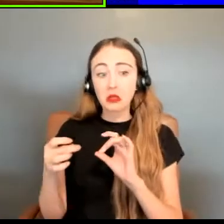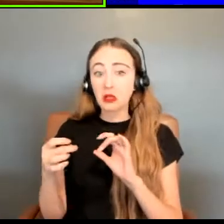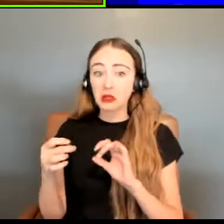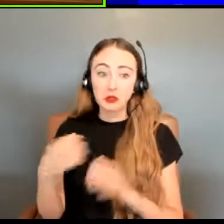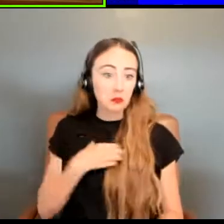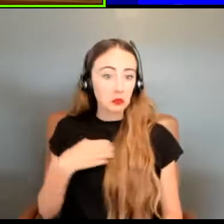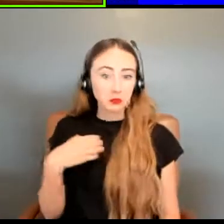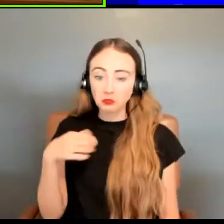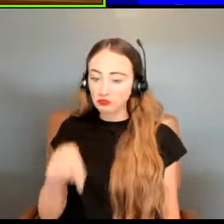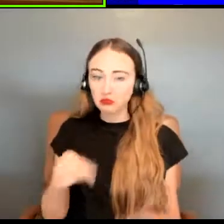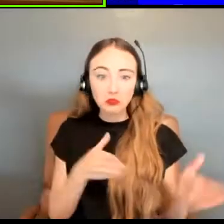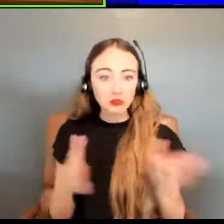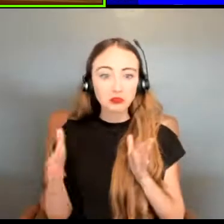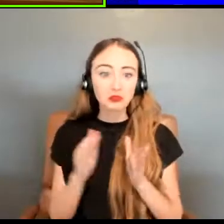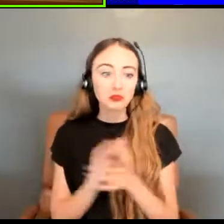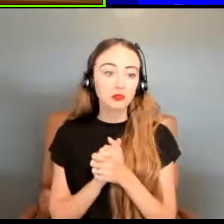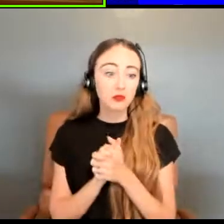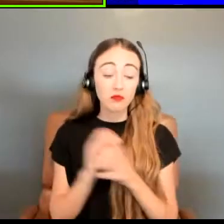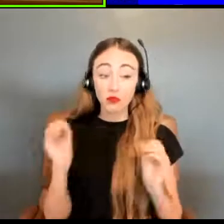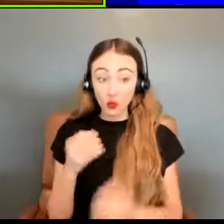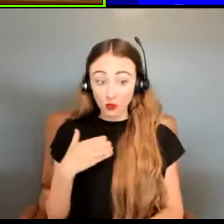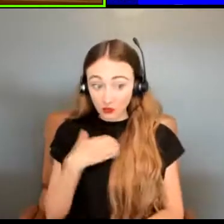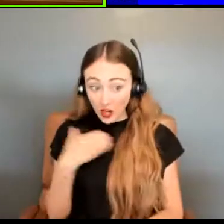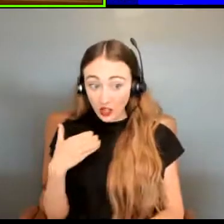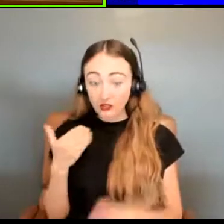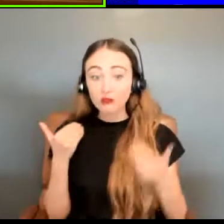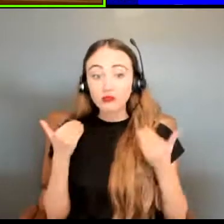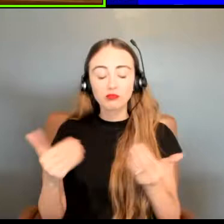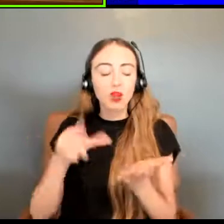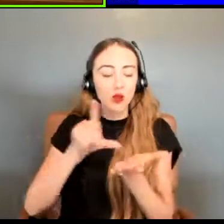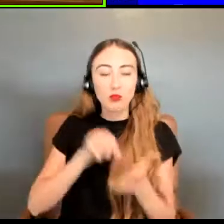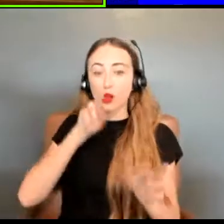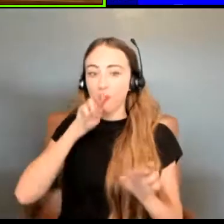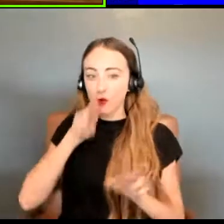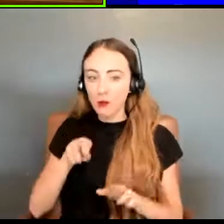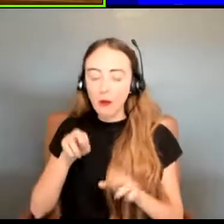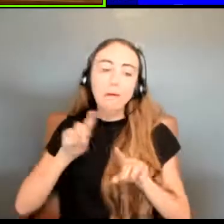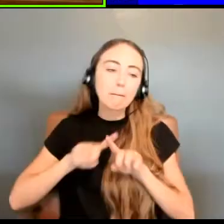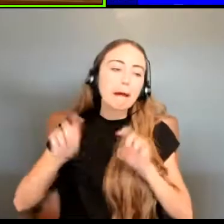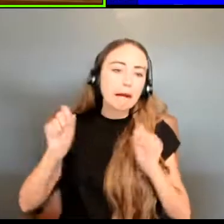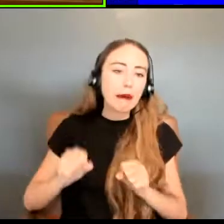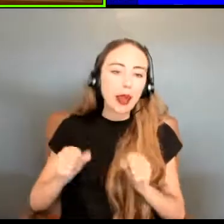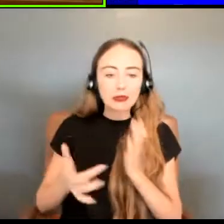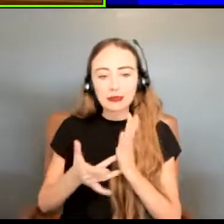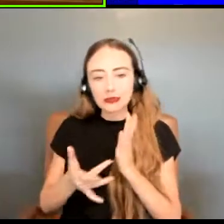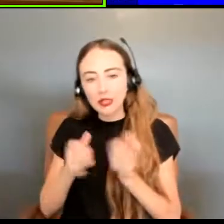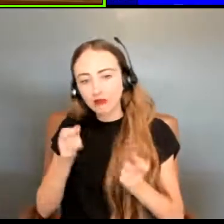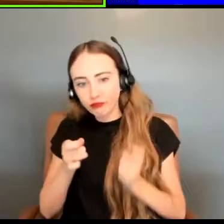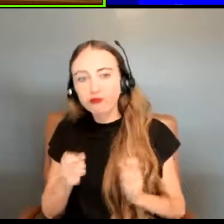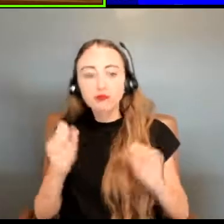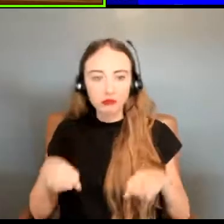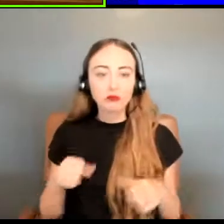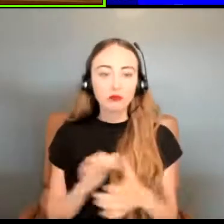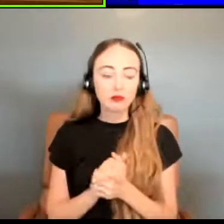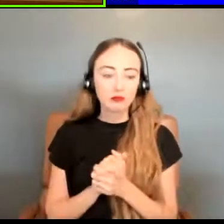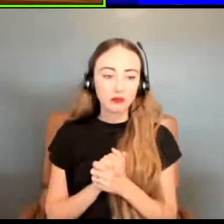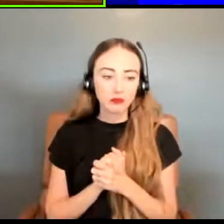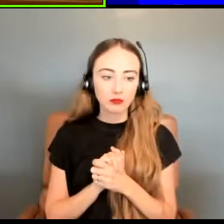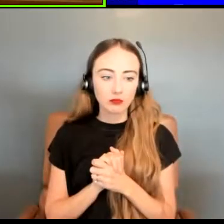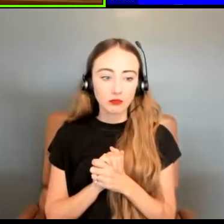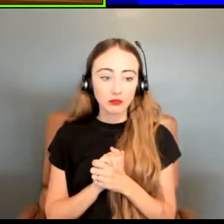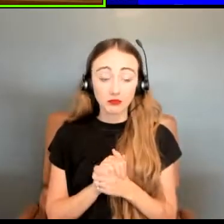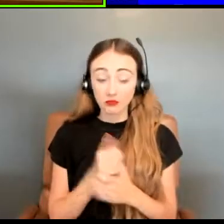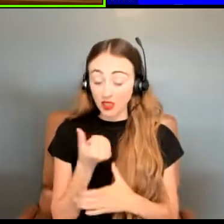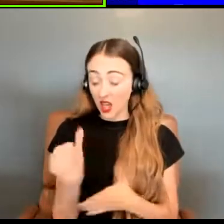opposition to the plan. Without objection, I move both the print and report with leave for staff to make technical, conforming, and editorial changes. Is